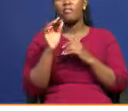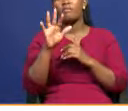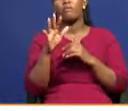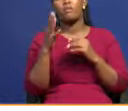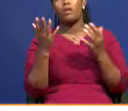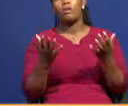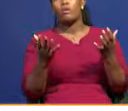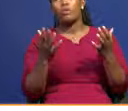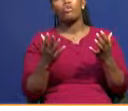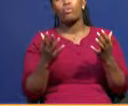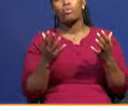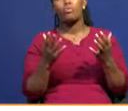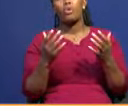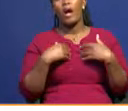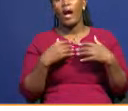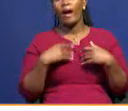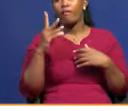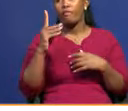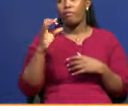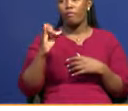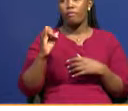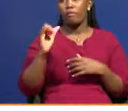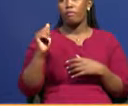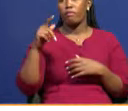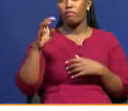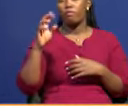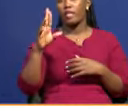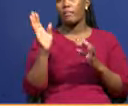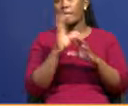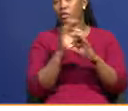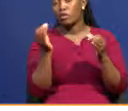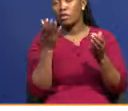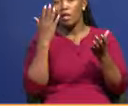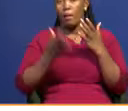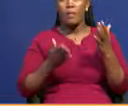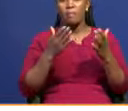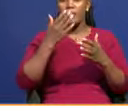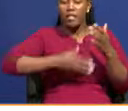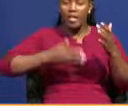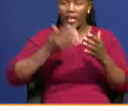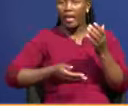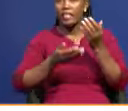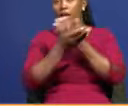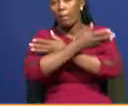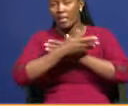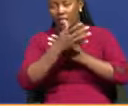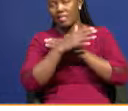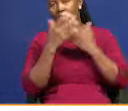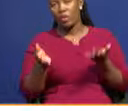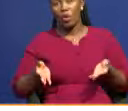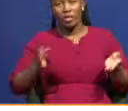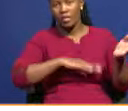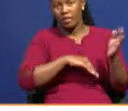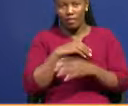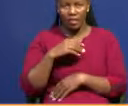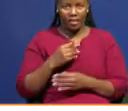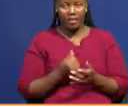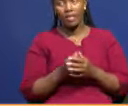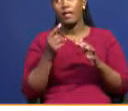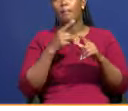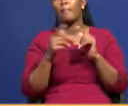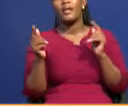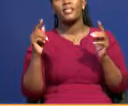or probably go back to what they used on some of us those days. Okay. But all in all, what we are saying is the